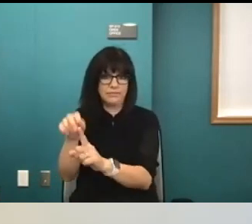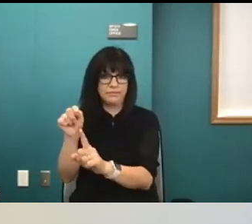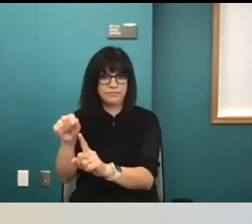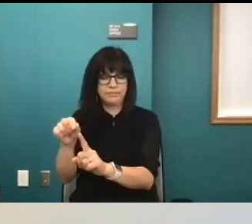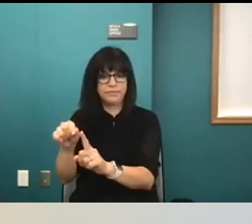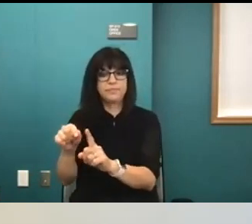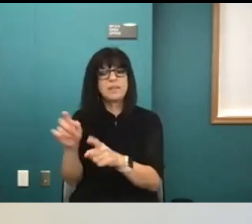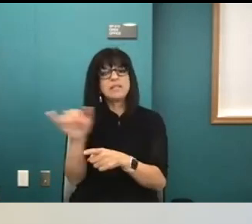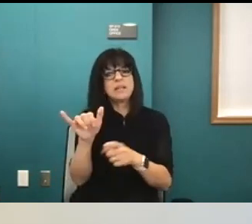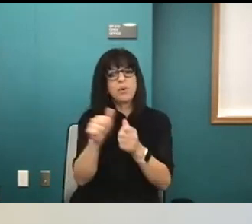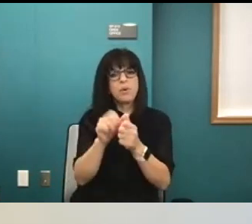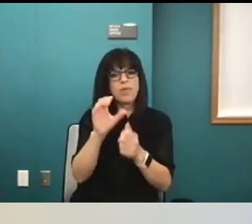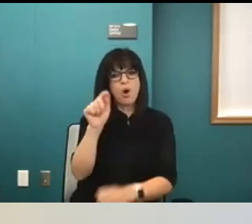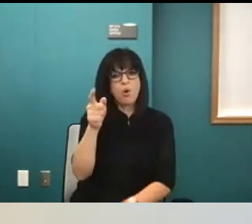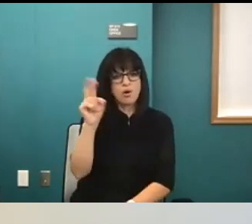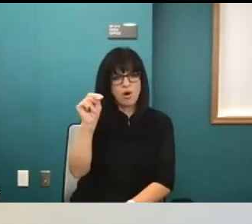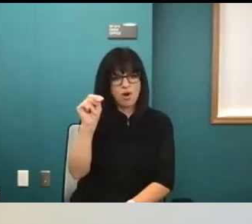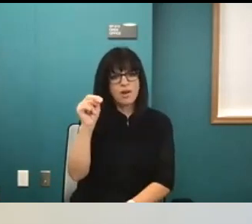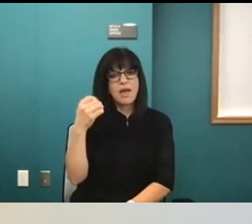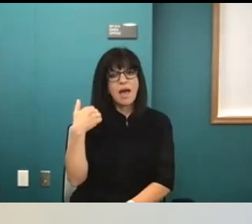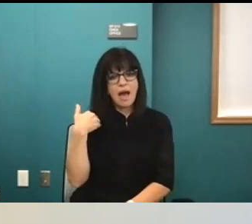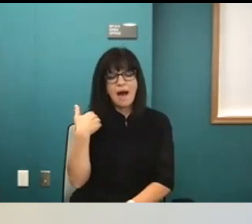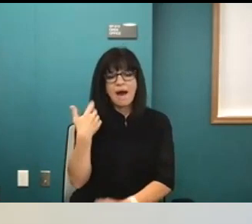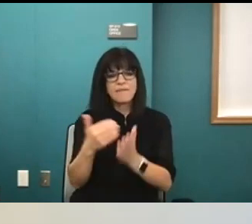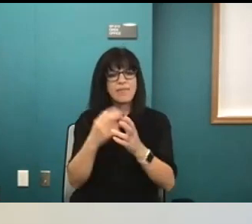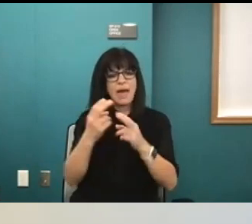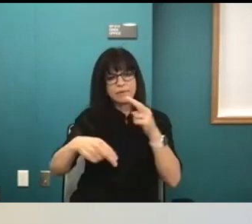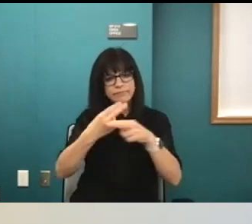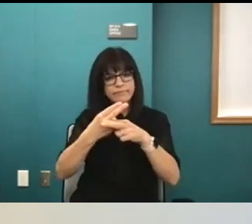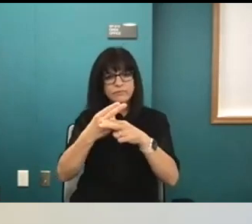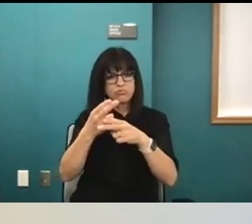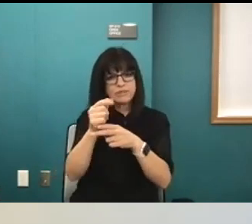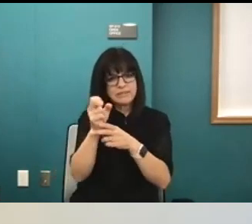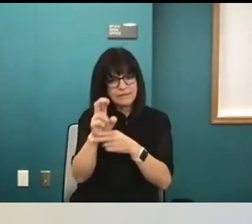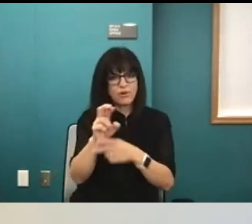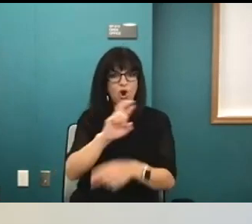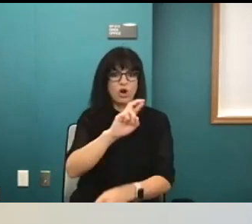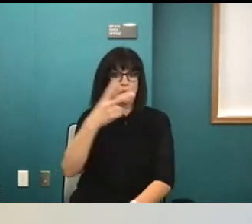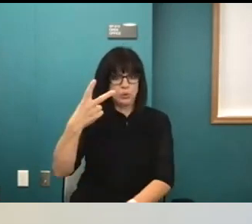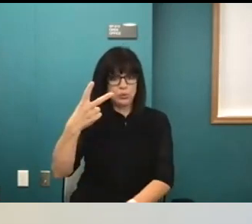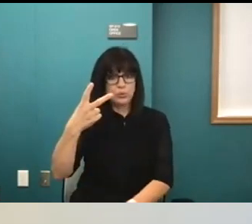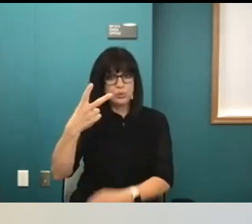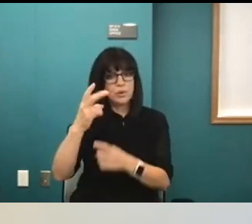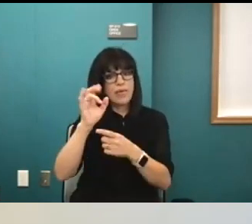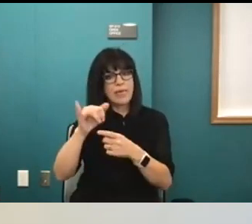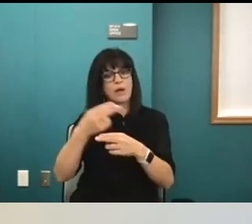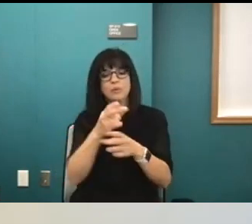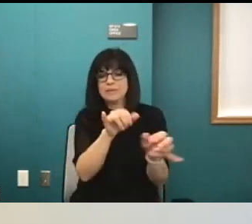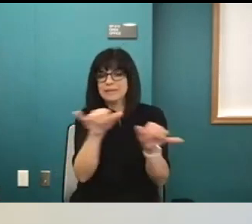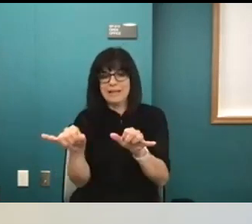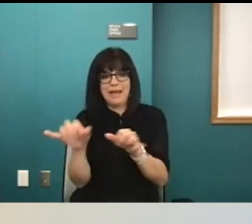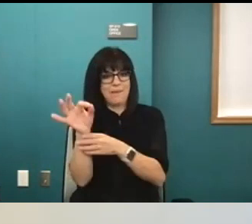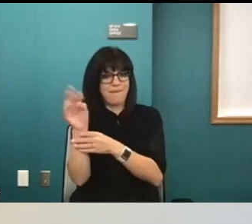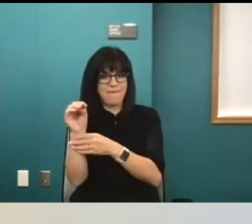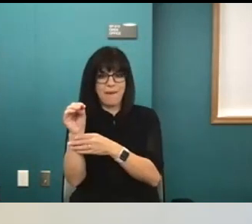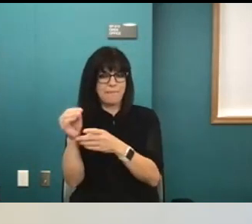from Oticon, you would have again, that universal receiver, which is the R2 receiver, that would use the same FM battery